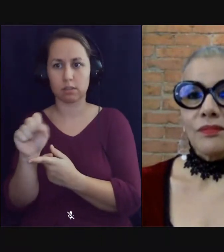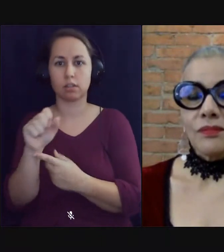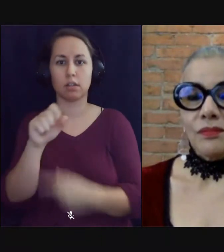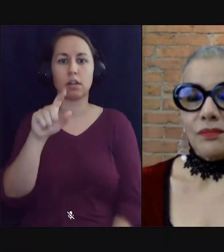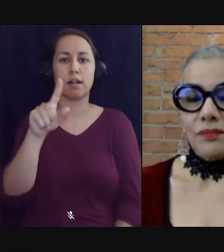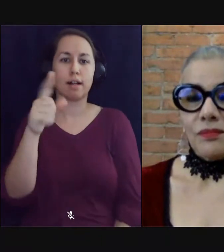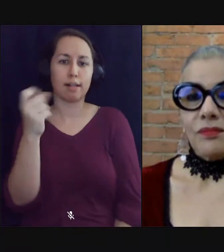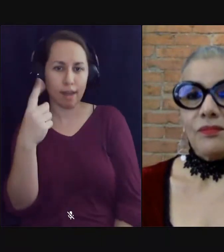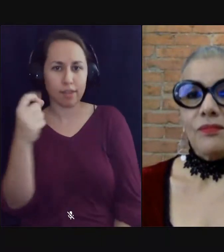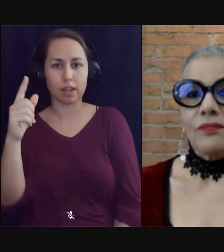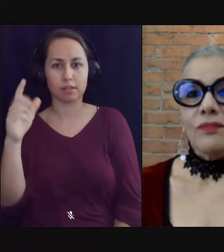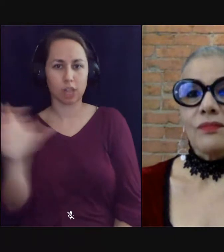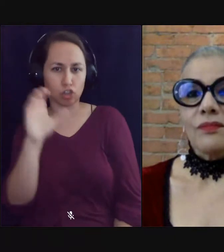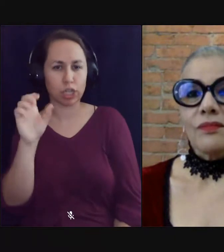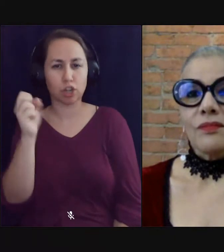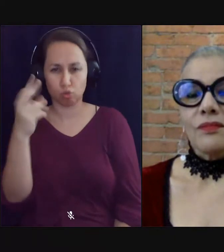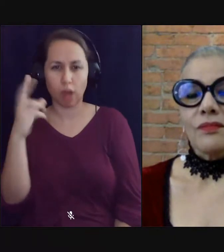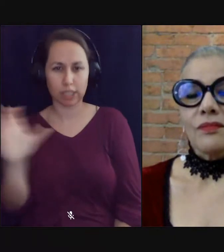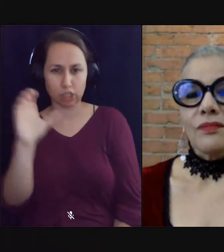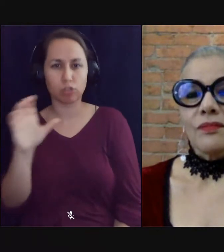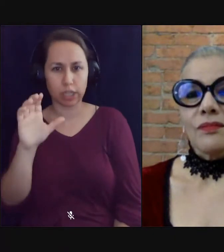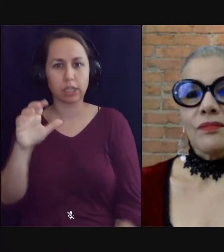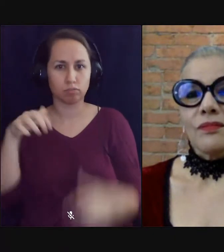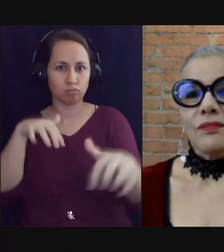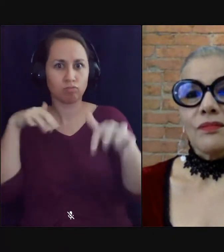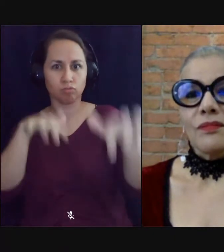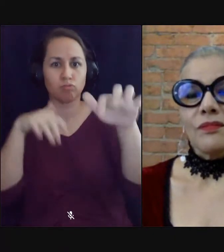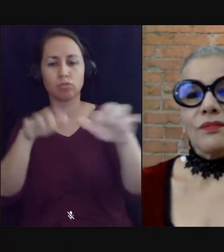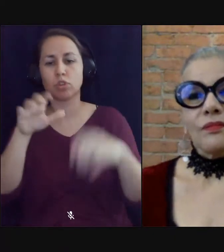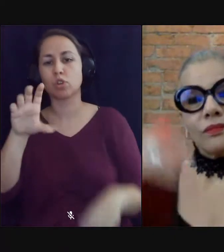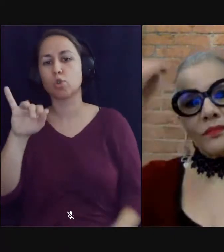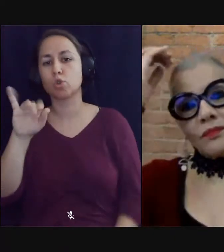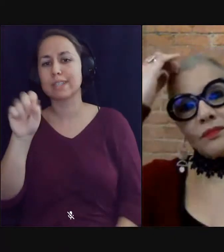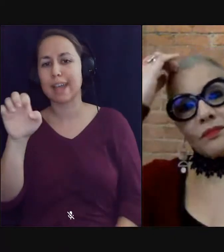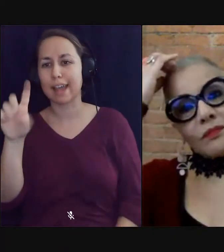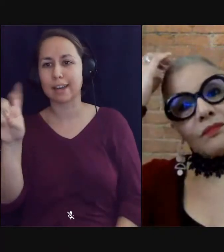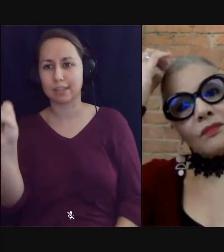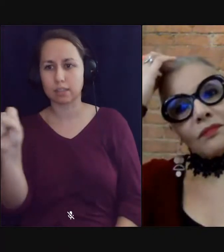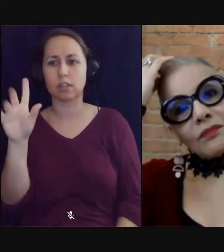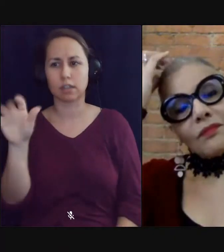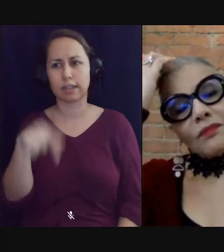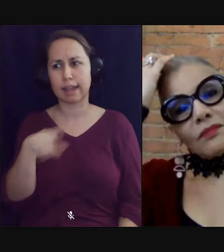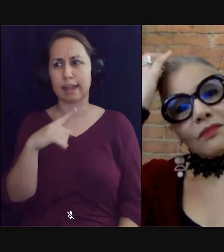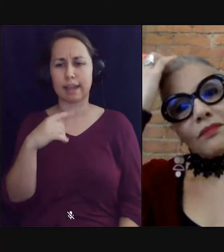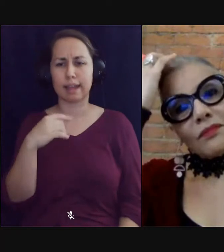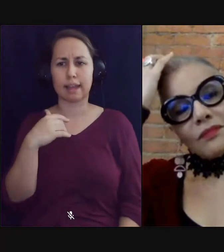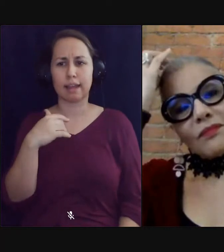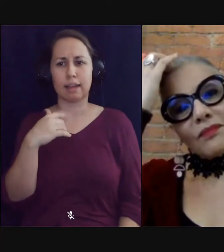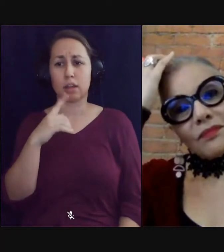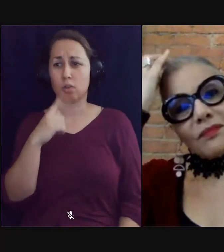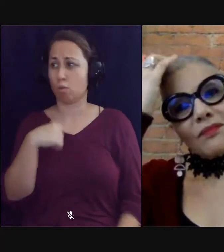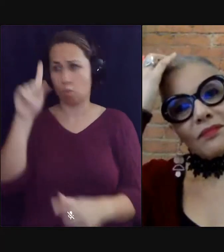century Crusades, which, you know, they have a very anachronistic view, and some of the most amazing people I